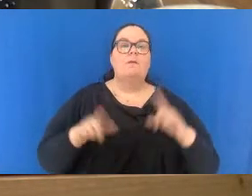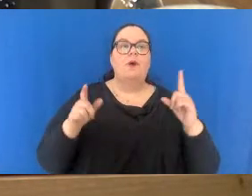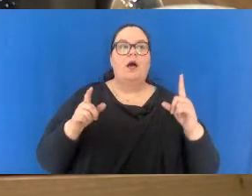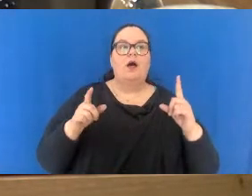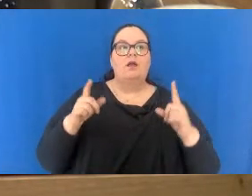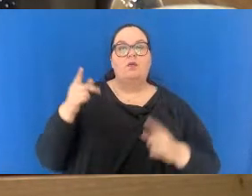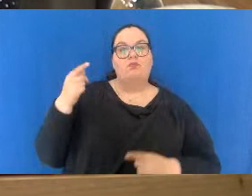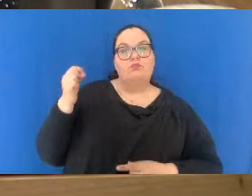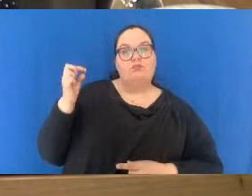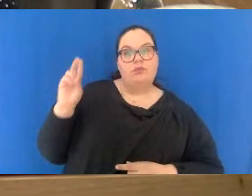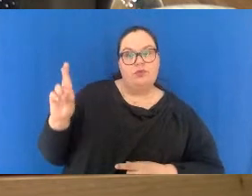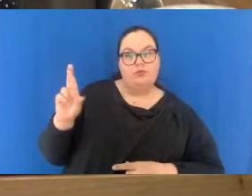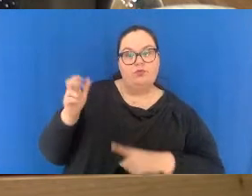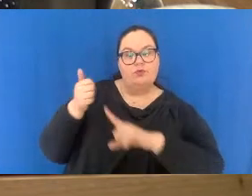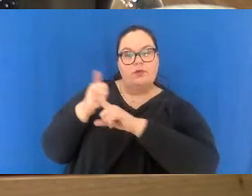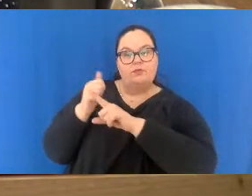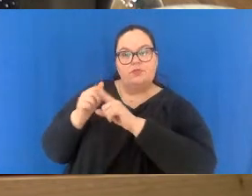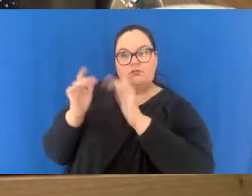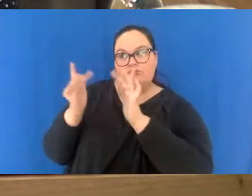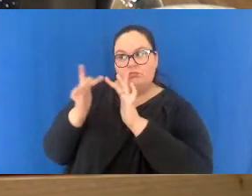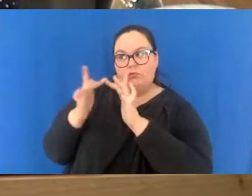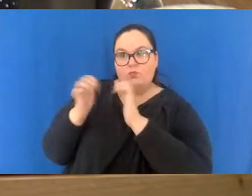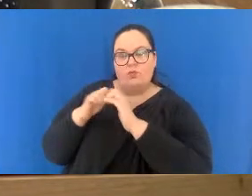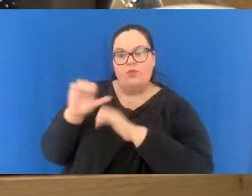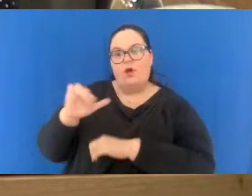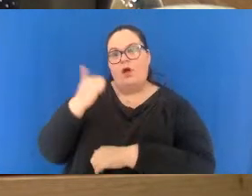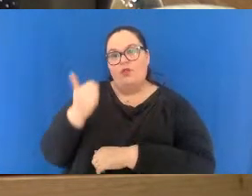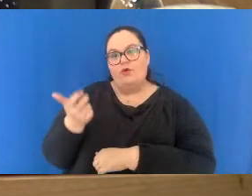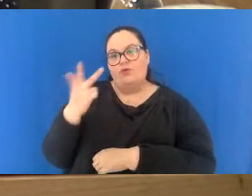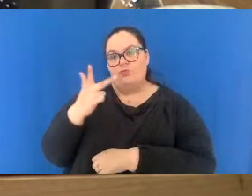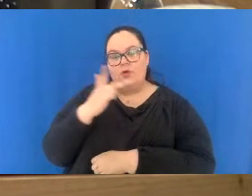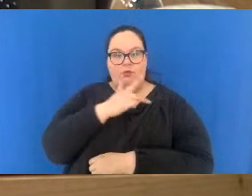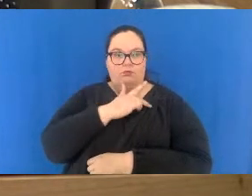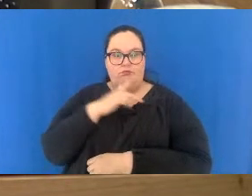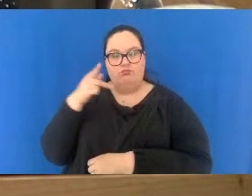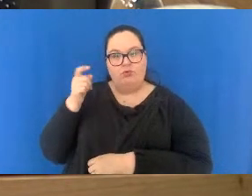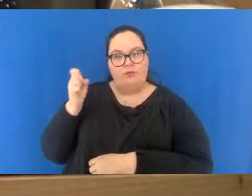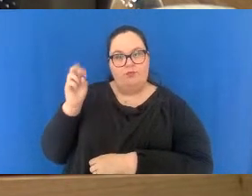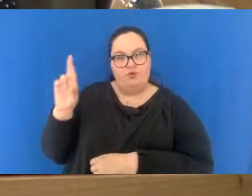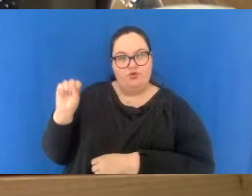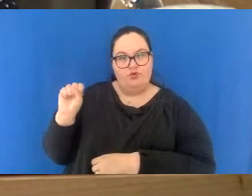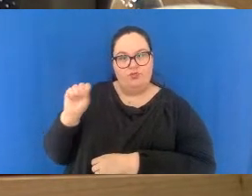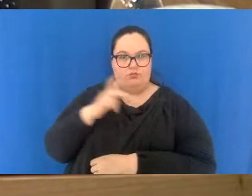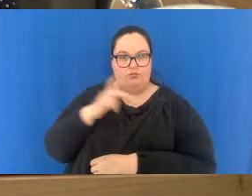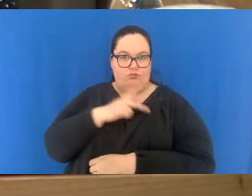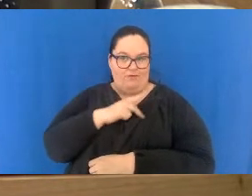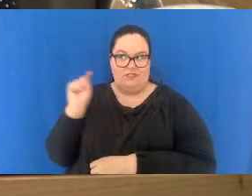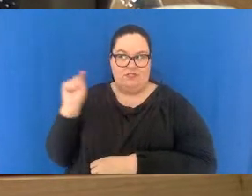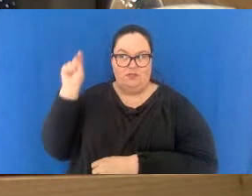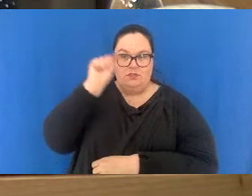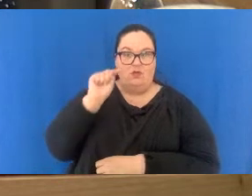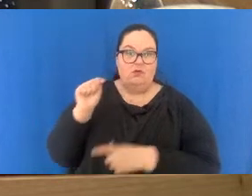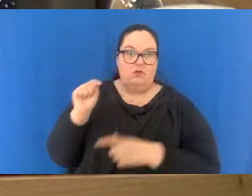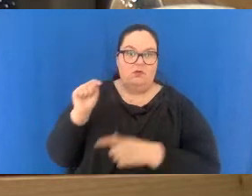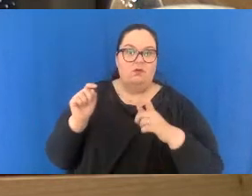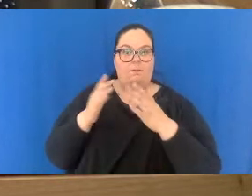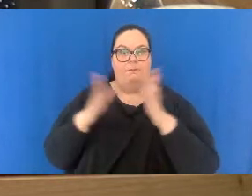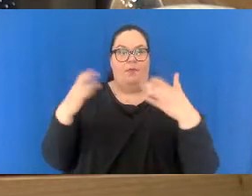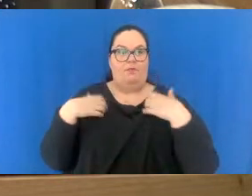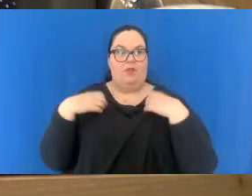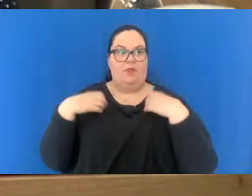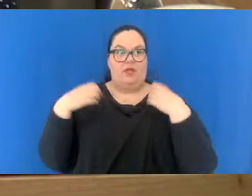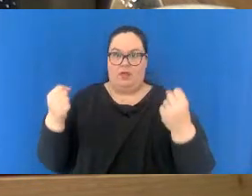his counterparts and the other premiers in the other provinces. They are planning. I know that public health